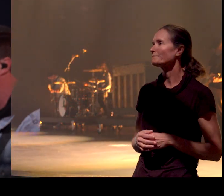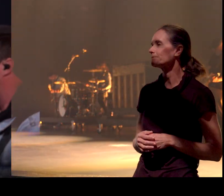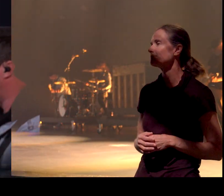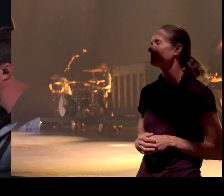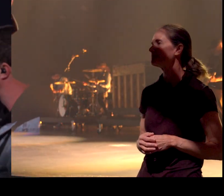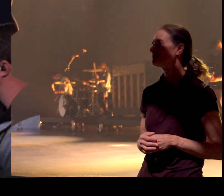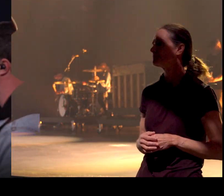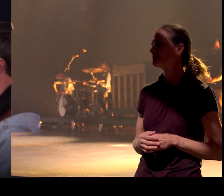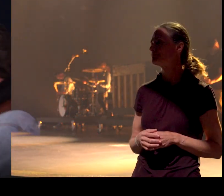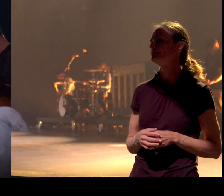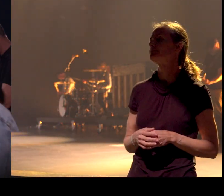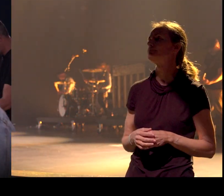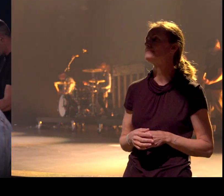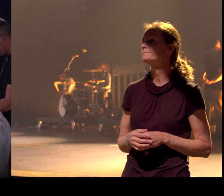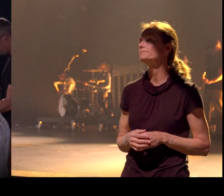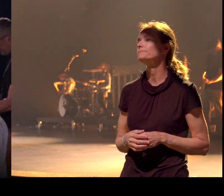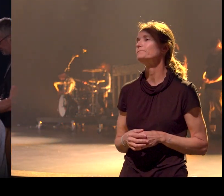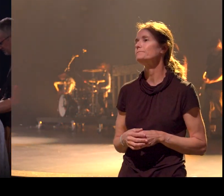faithfulness.